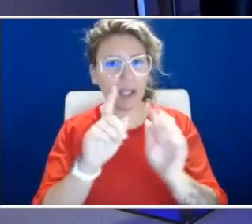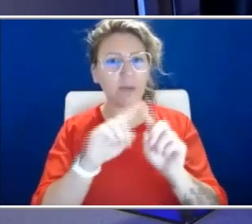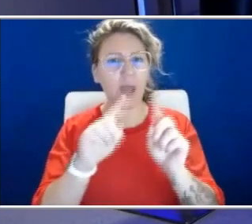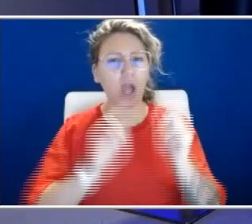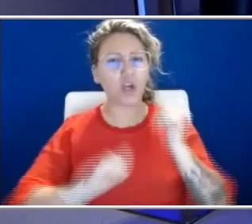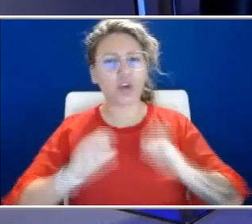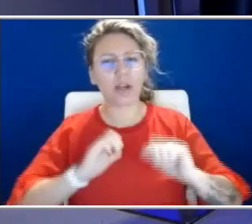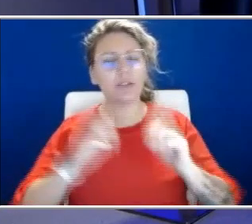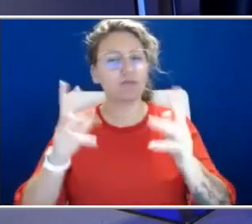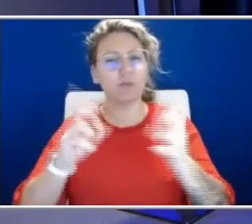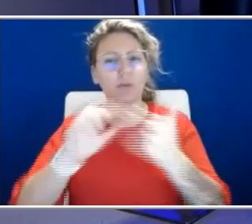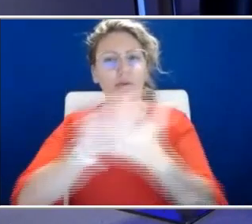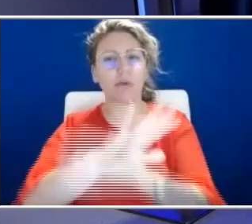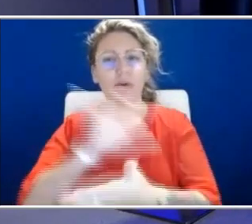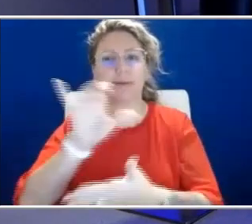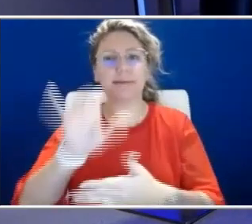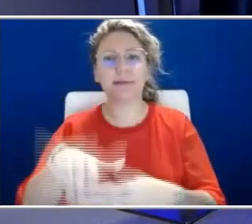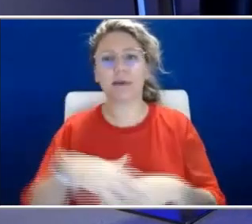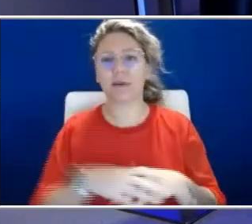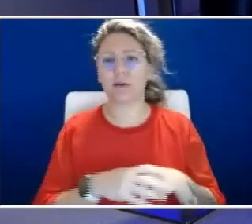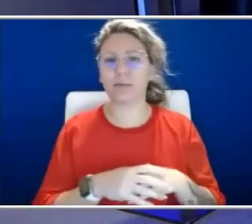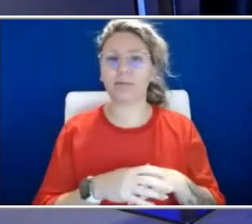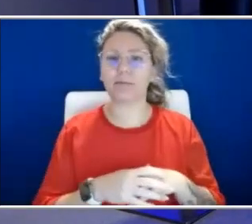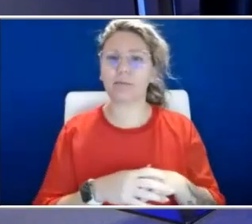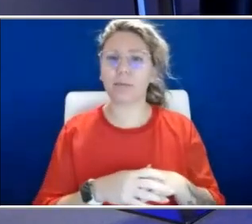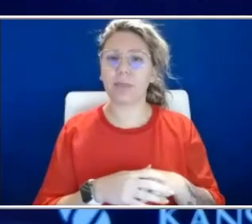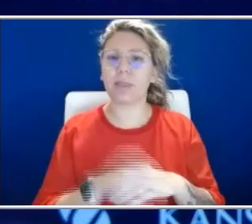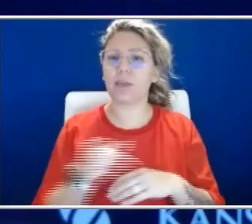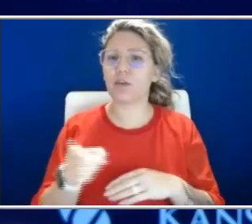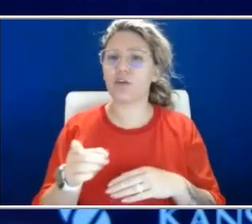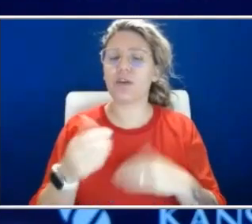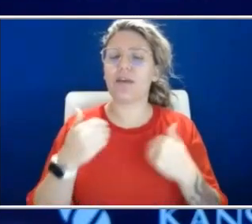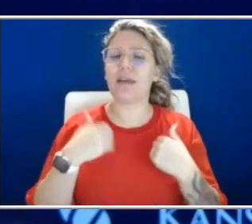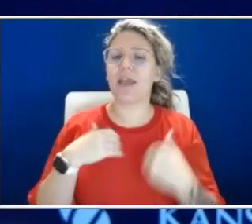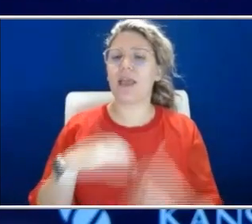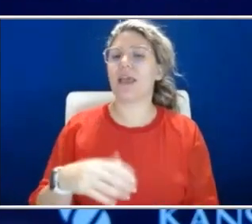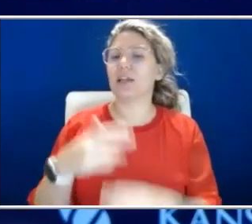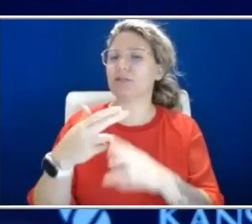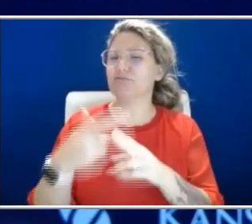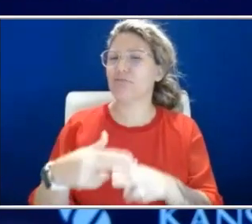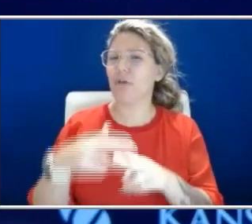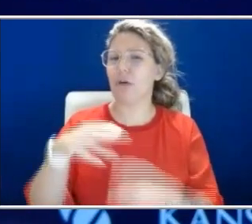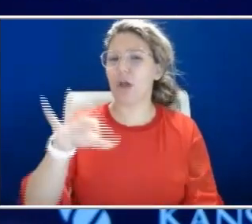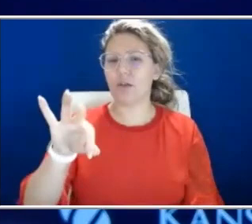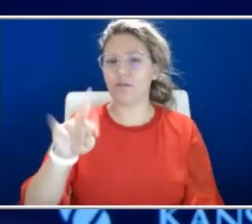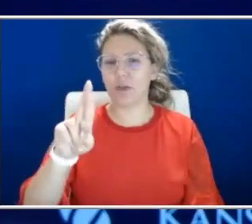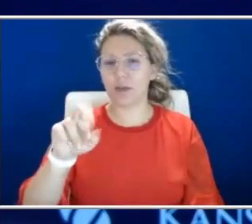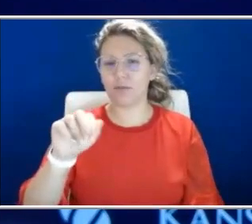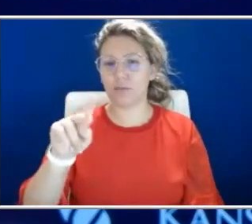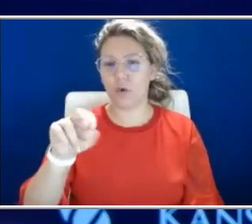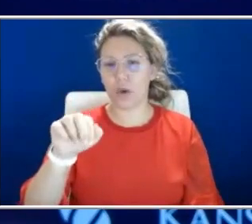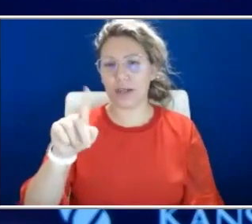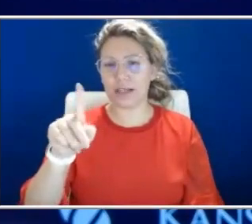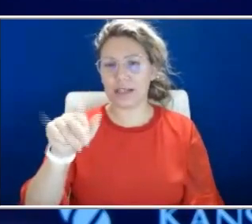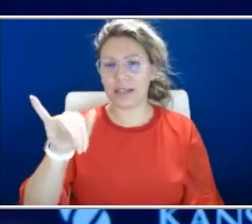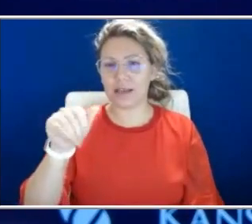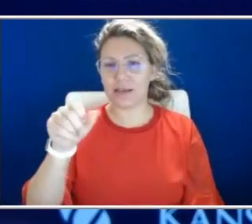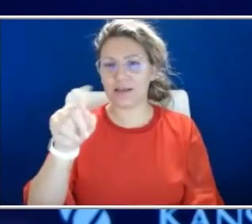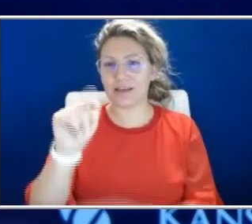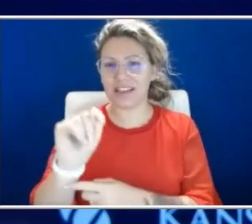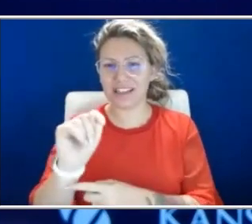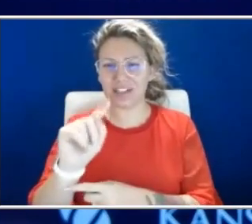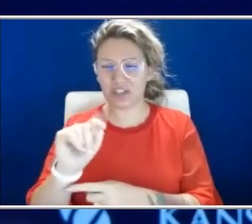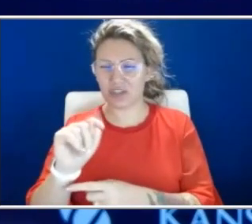tumors? So she had a tumor called a phylloides tumor, which I don't think any doctor really